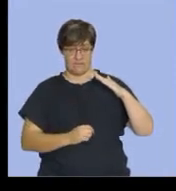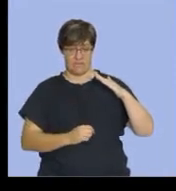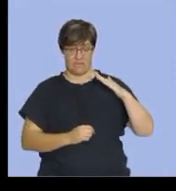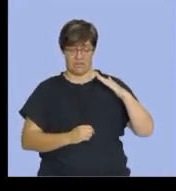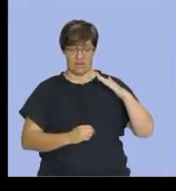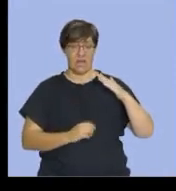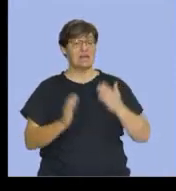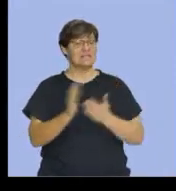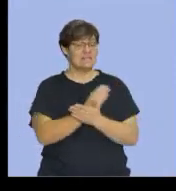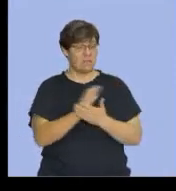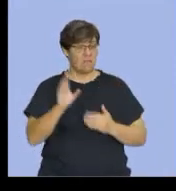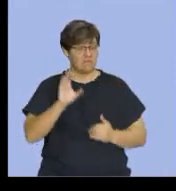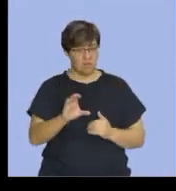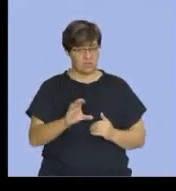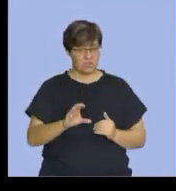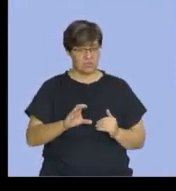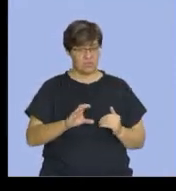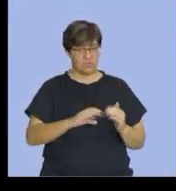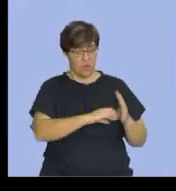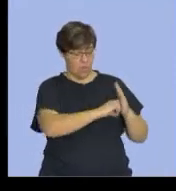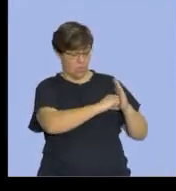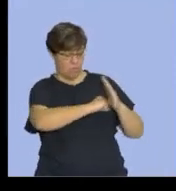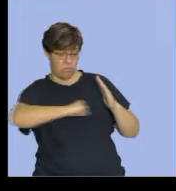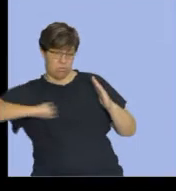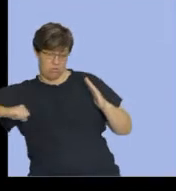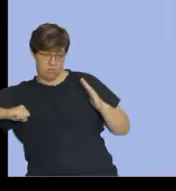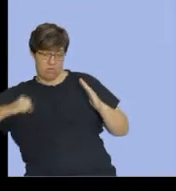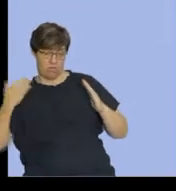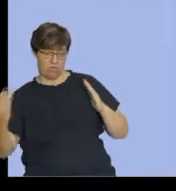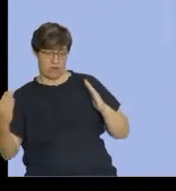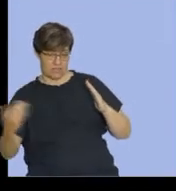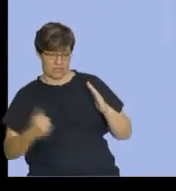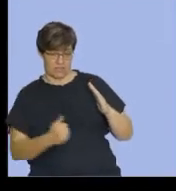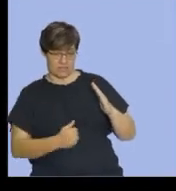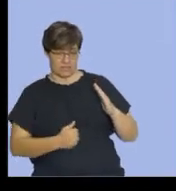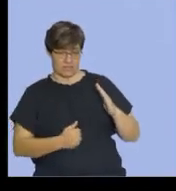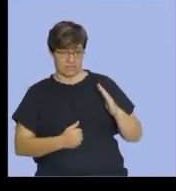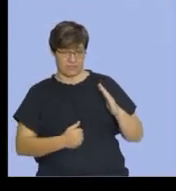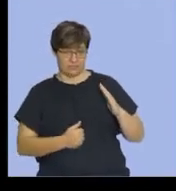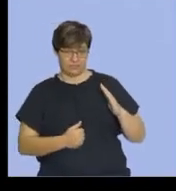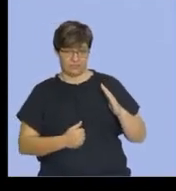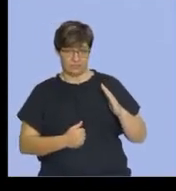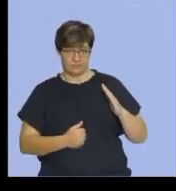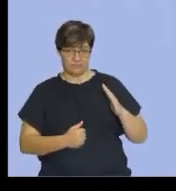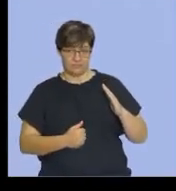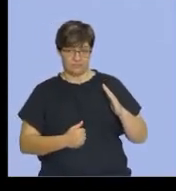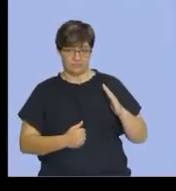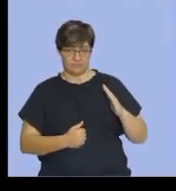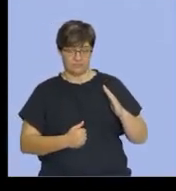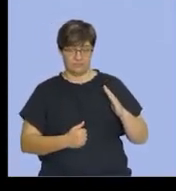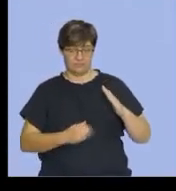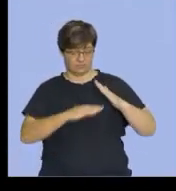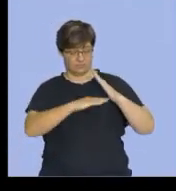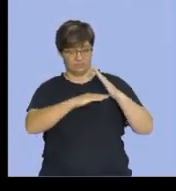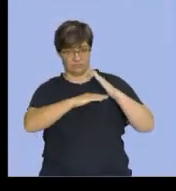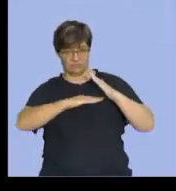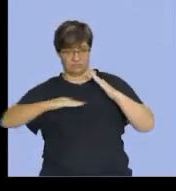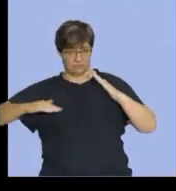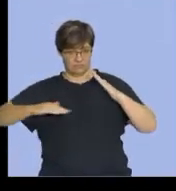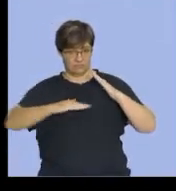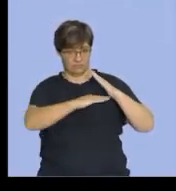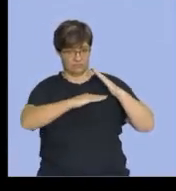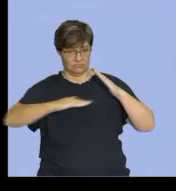this force is pulling it to the right. This is my